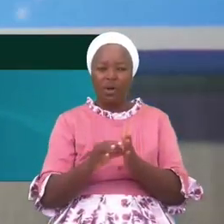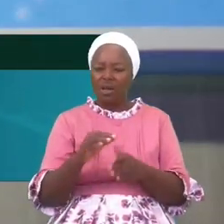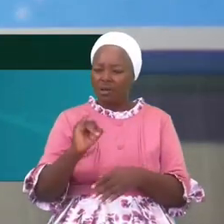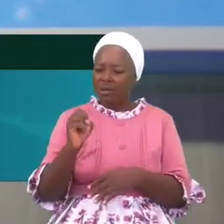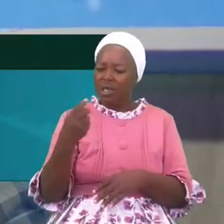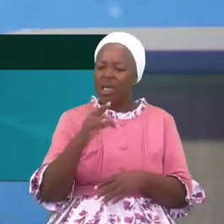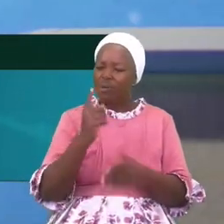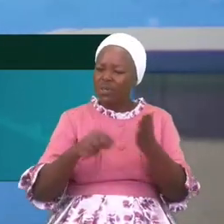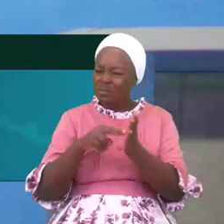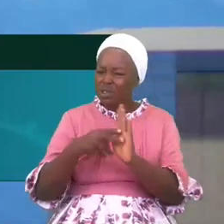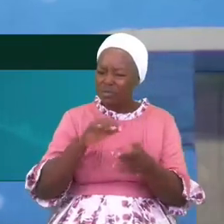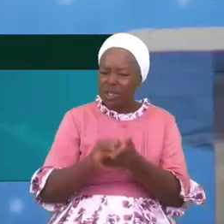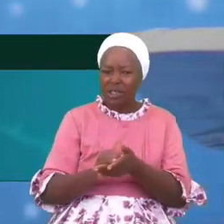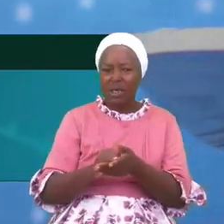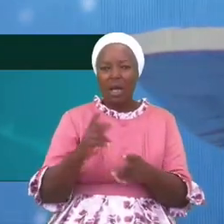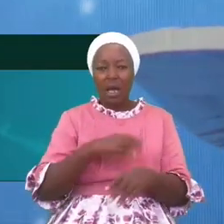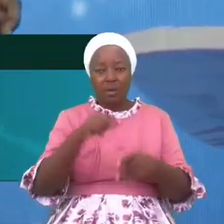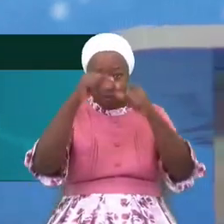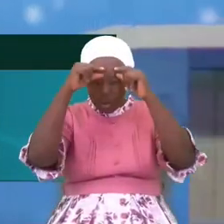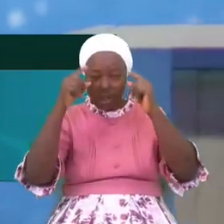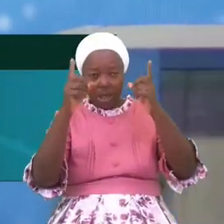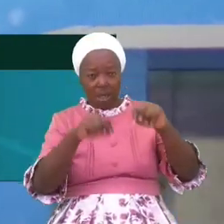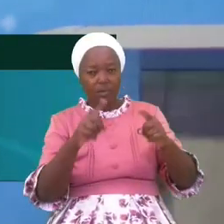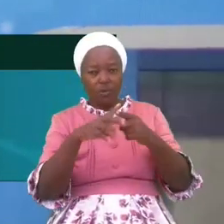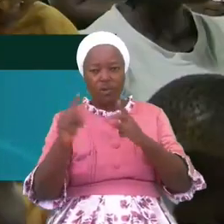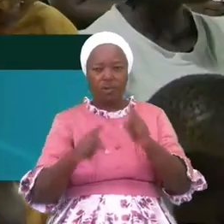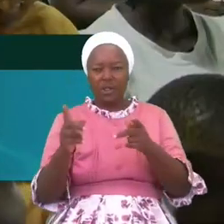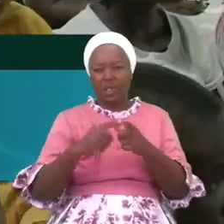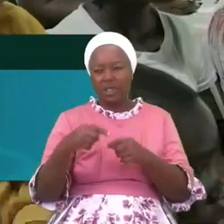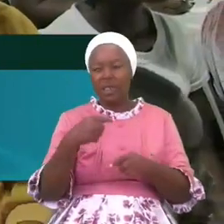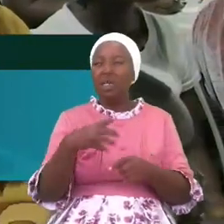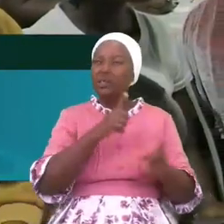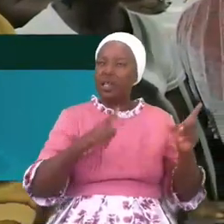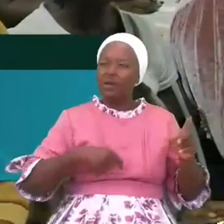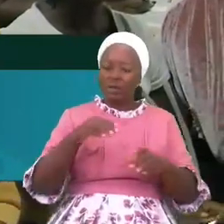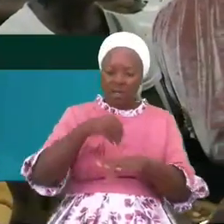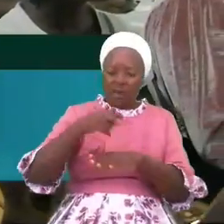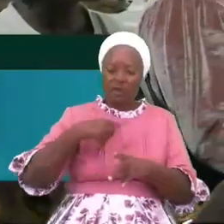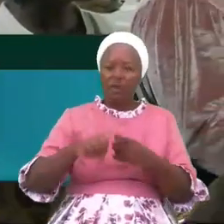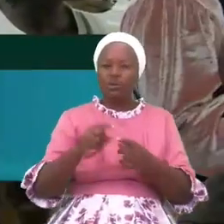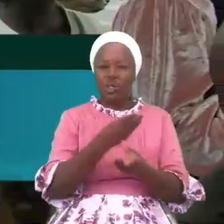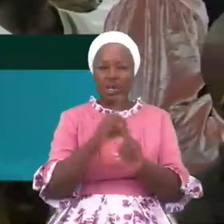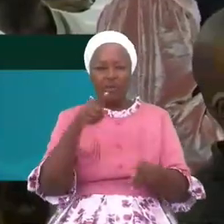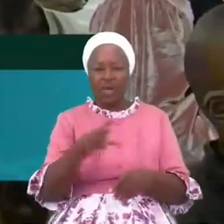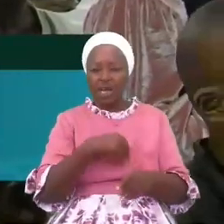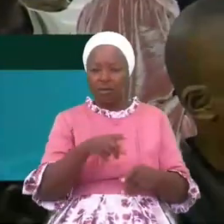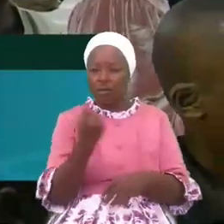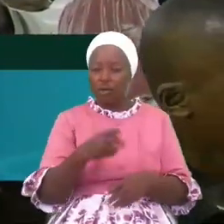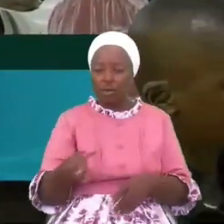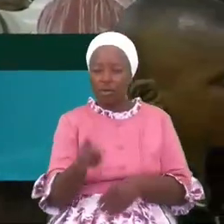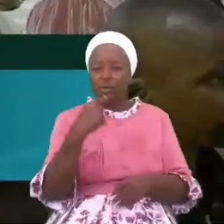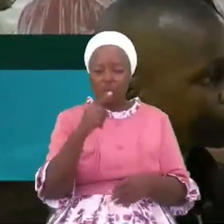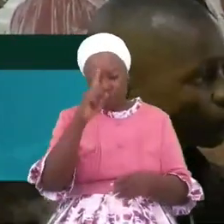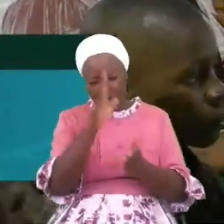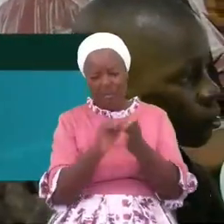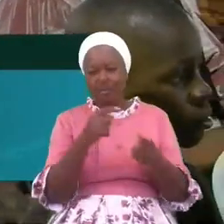said, the Lord sent me to deliver you. And only those who believe, who has believed our report, they saw the arm of